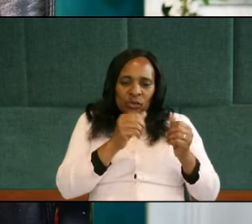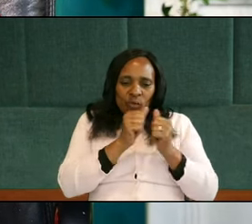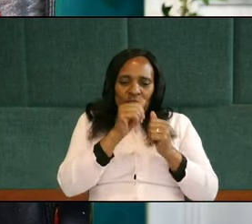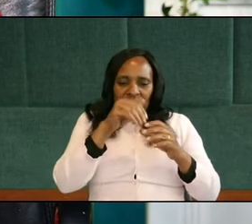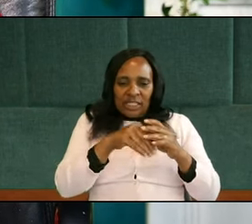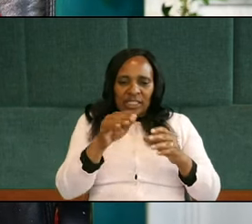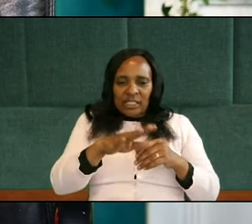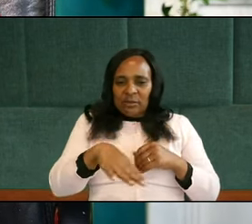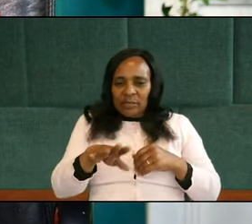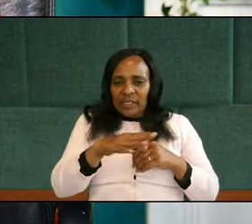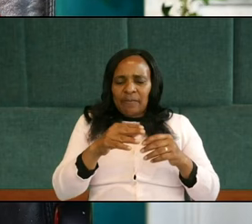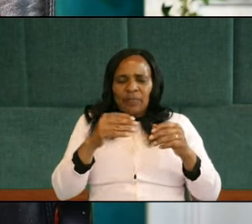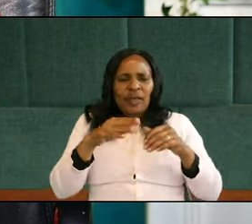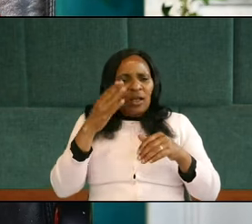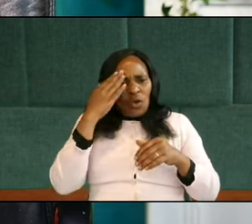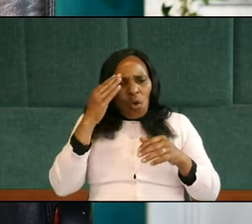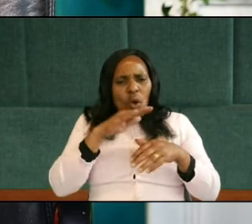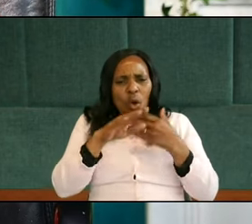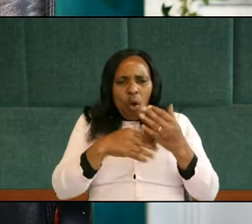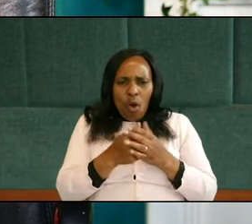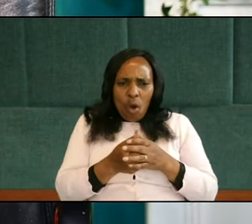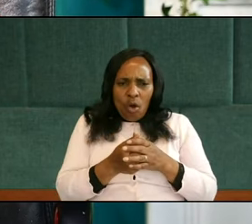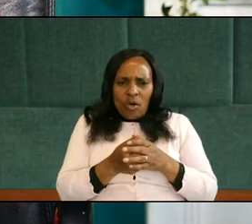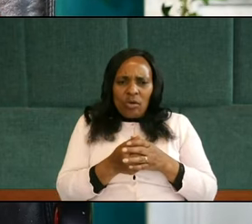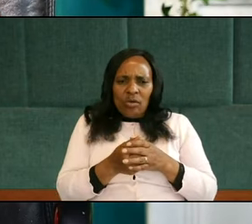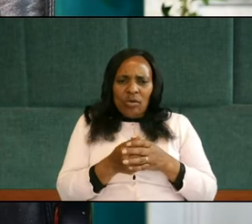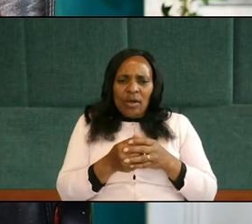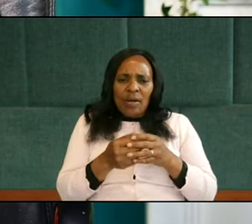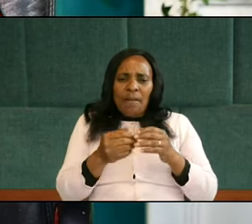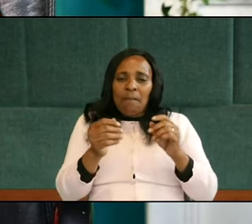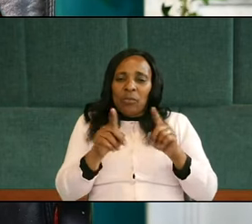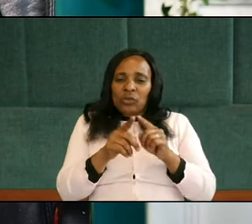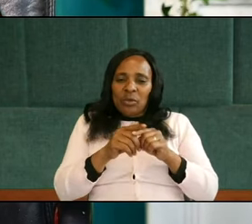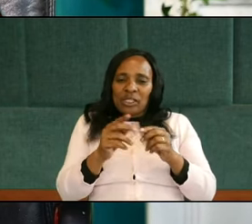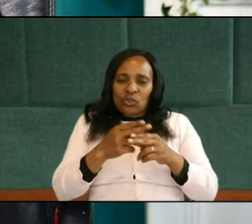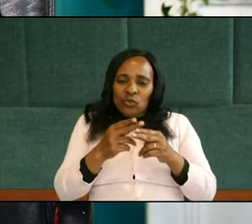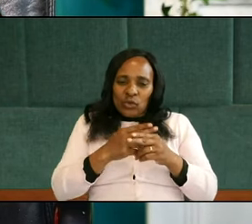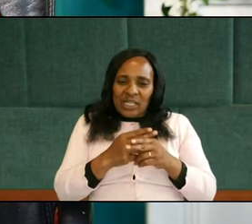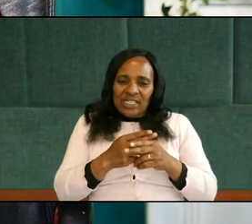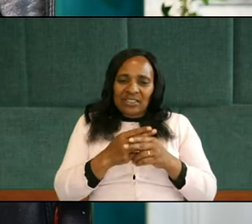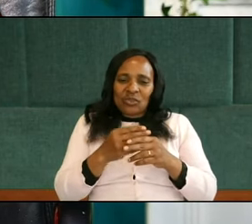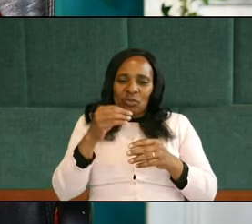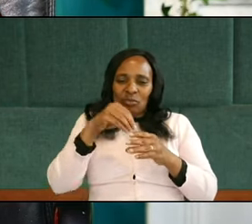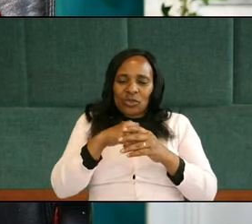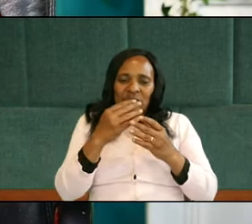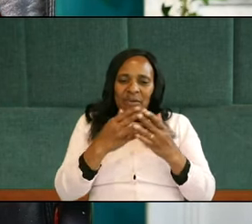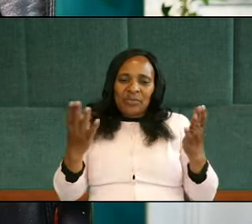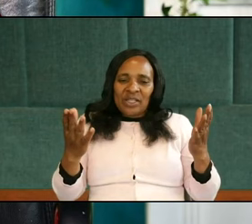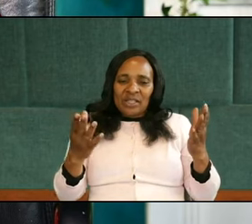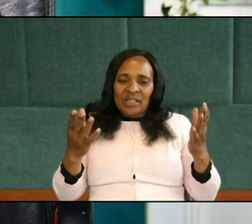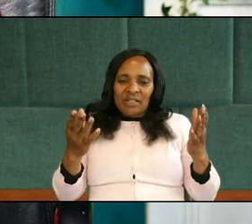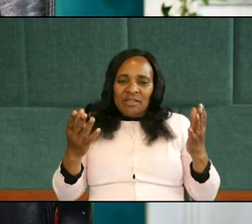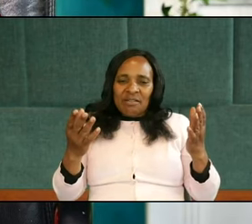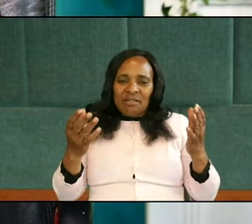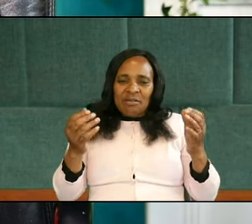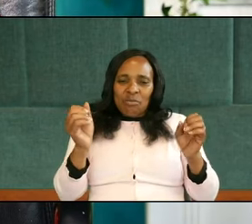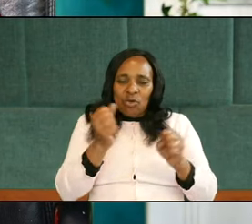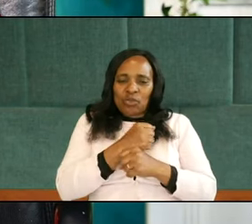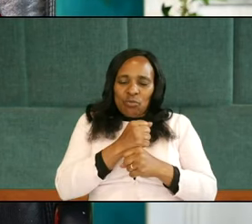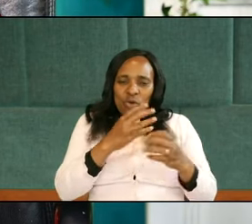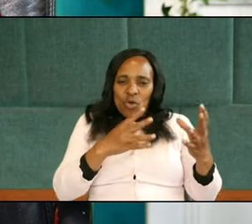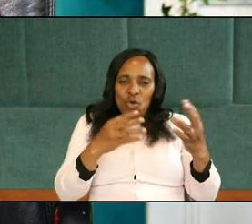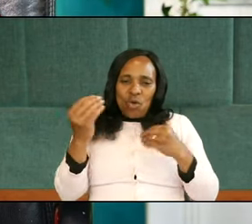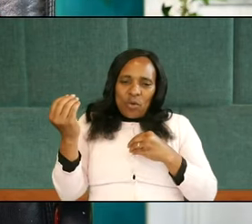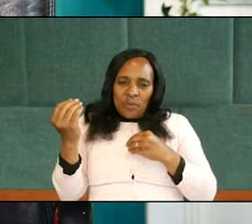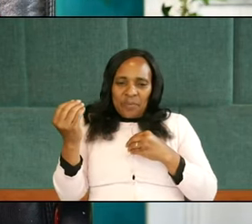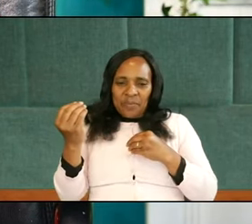vase. Now you all know how the shape of a vase is. It's as soon as you put something in, you cannot, you know, let go.